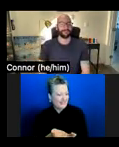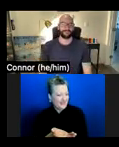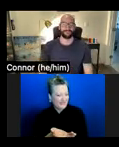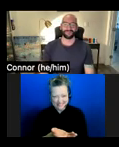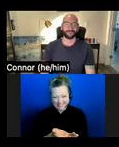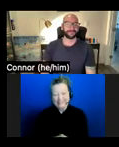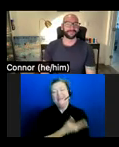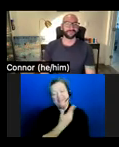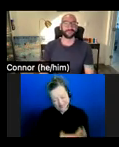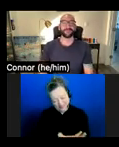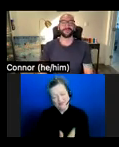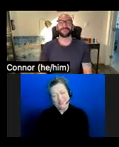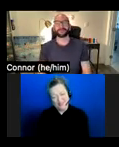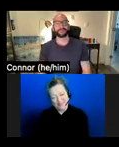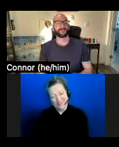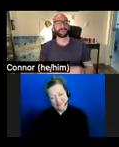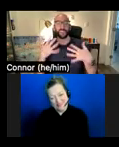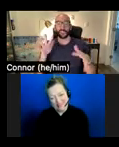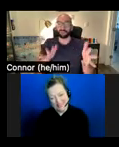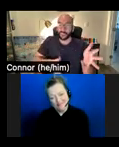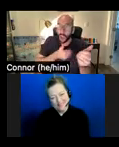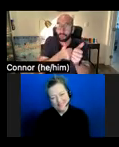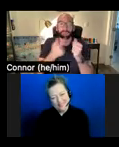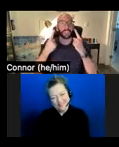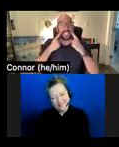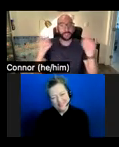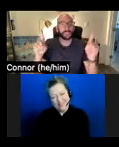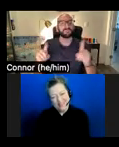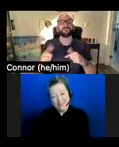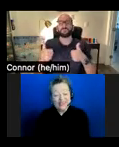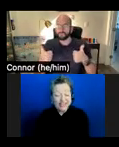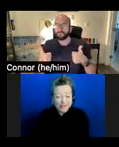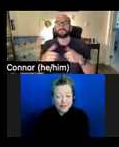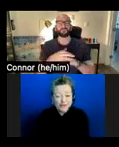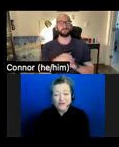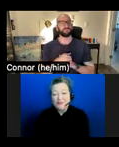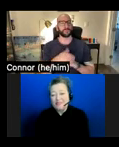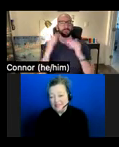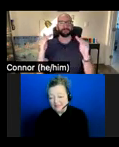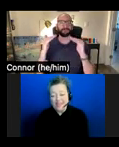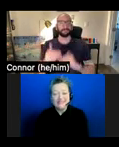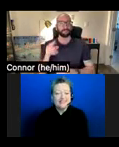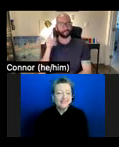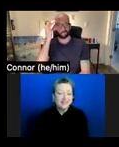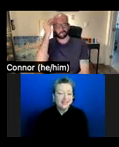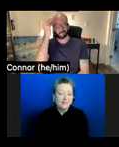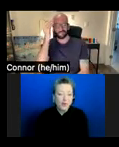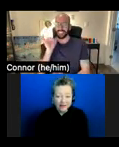So there you go. You see, you can find what's going on in the community. You can catch up on news,